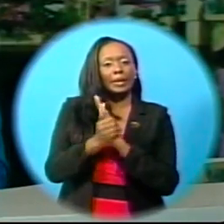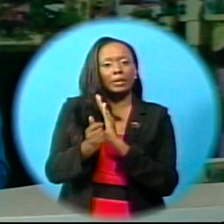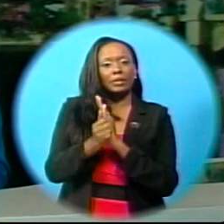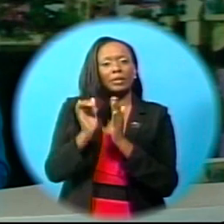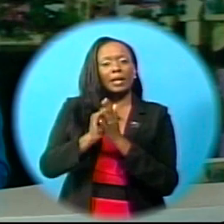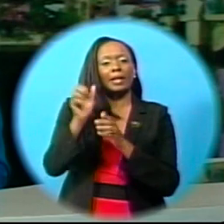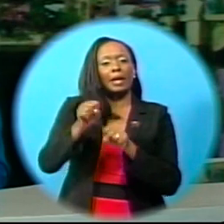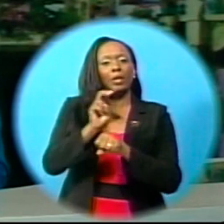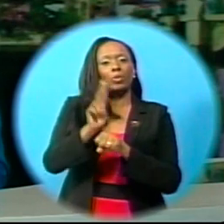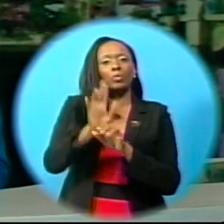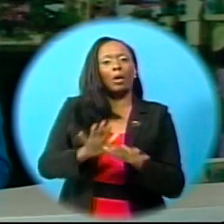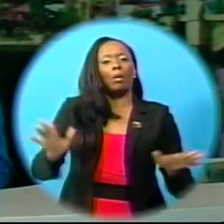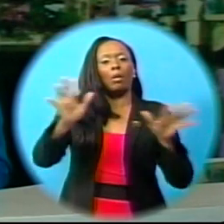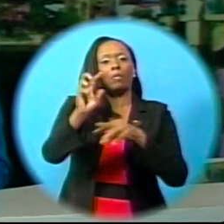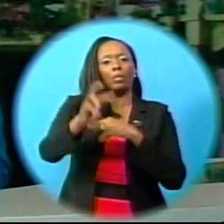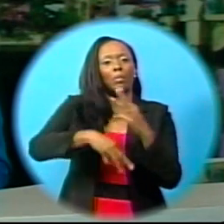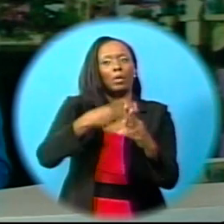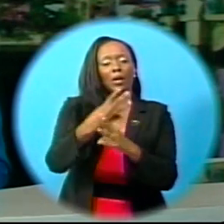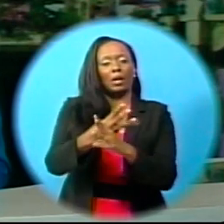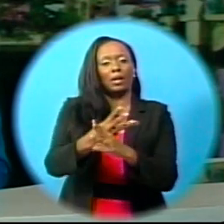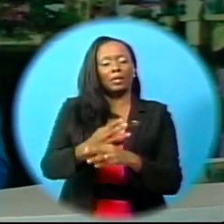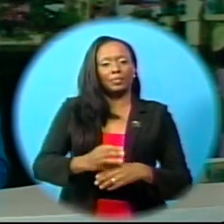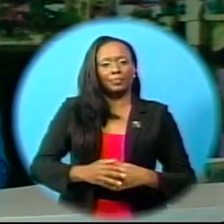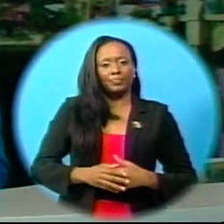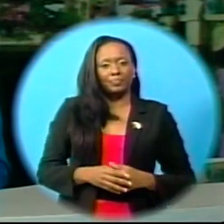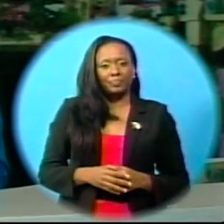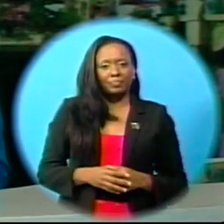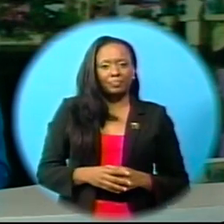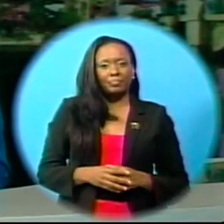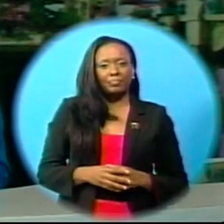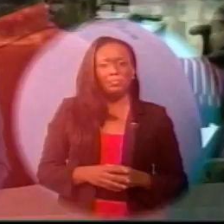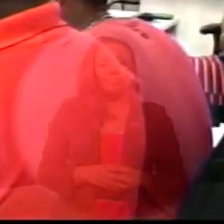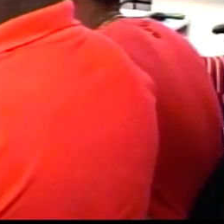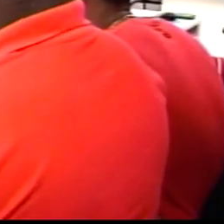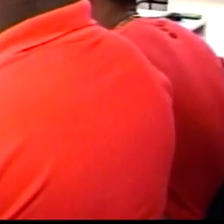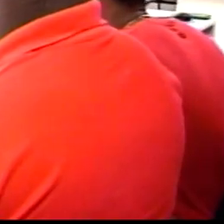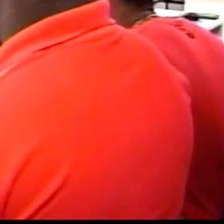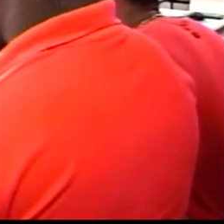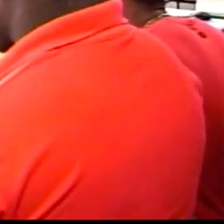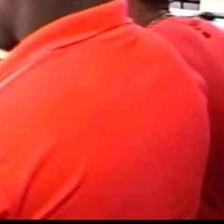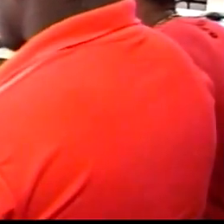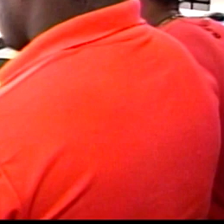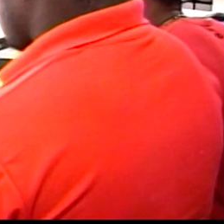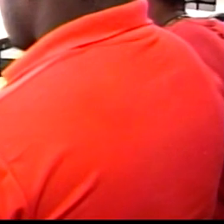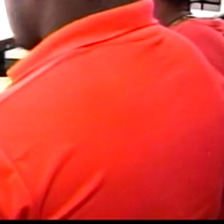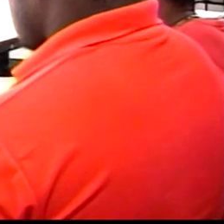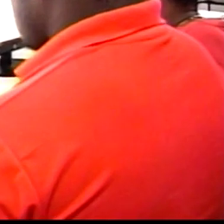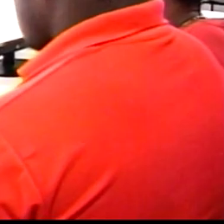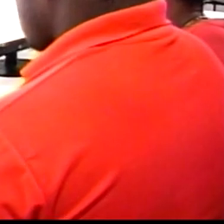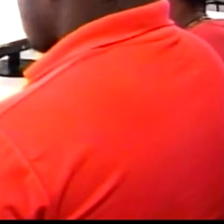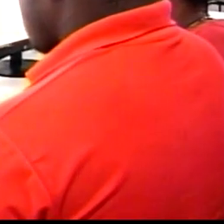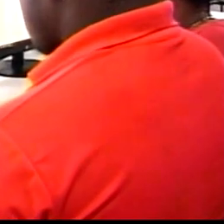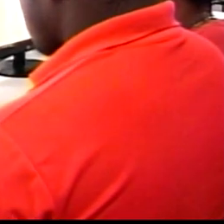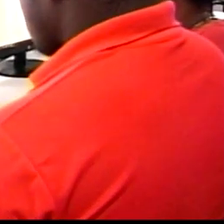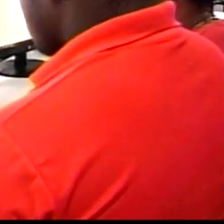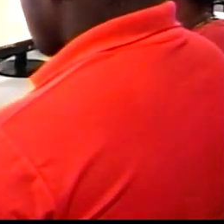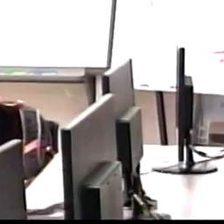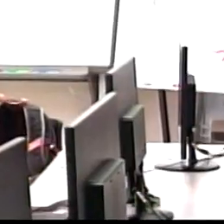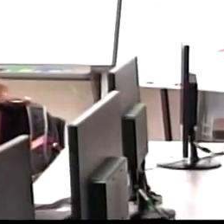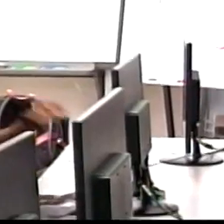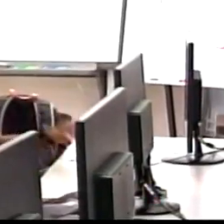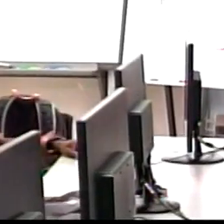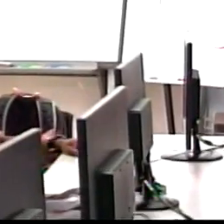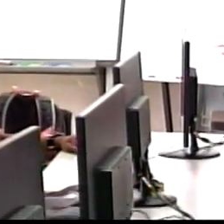there is global demand. The 29 students of the Barbados Community College are enrolled in a website development program.